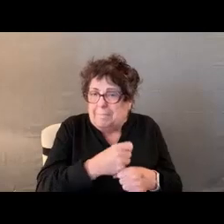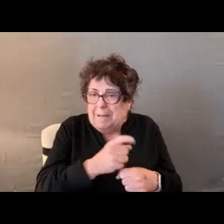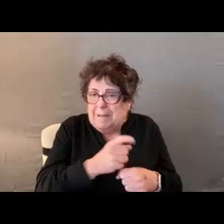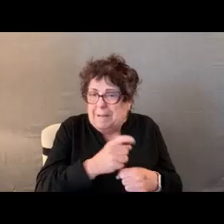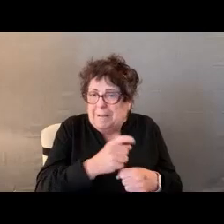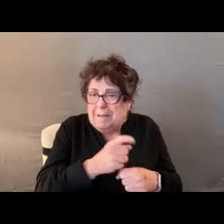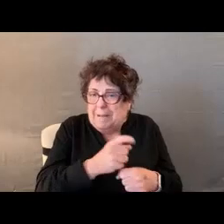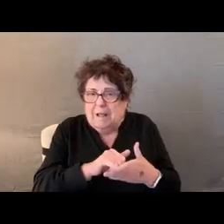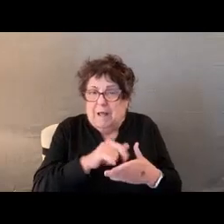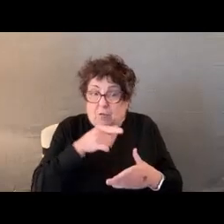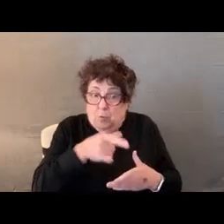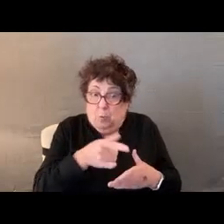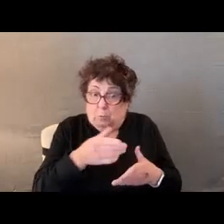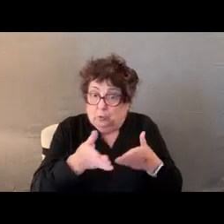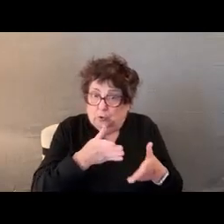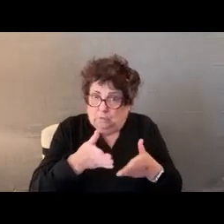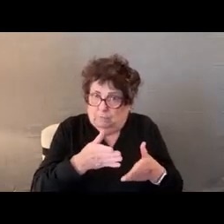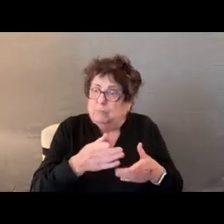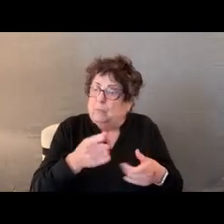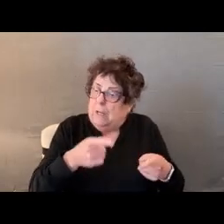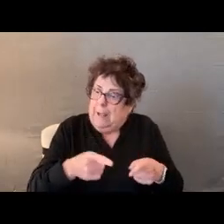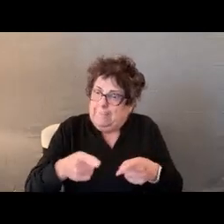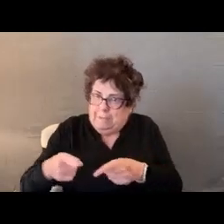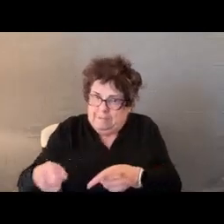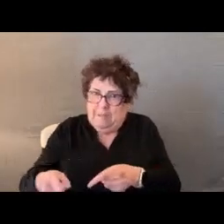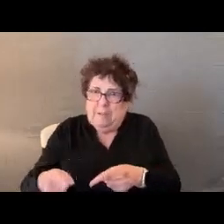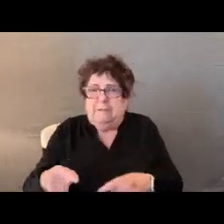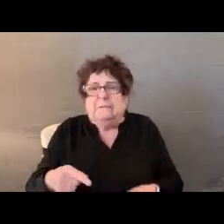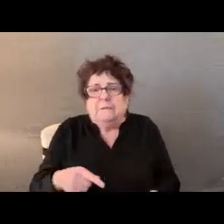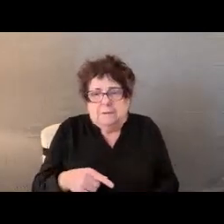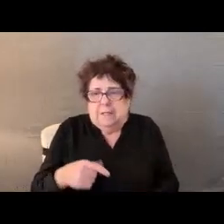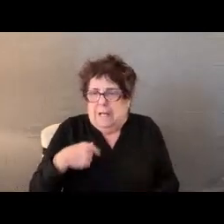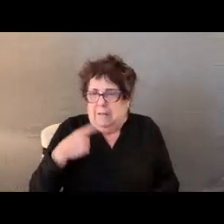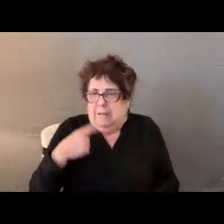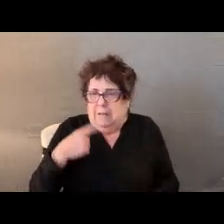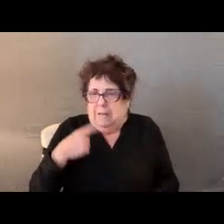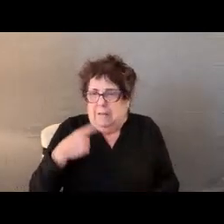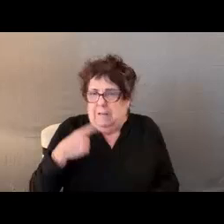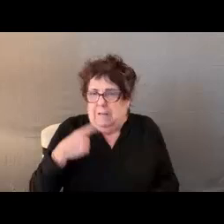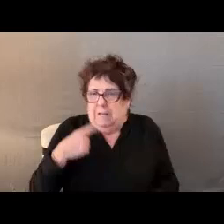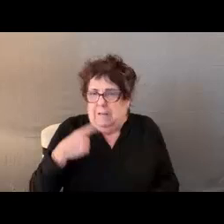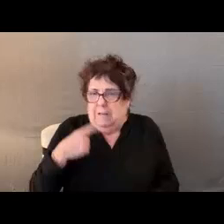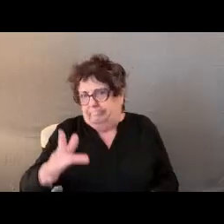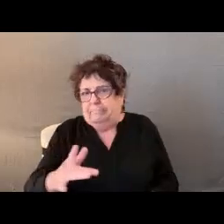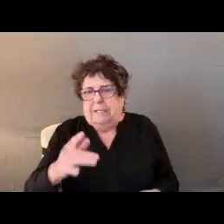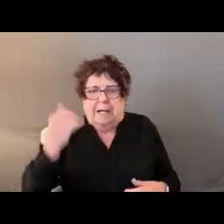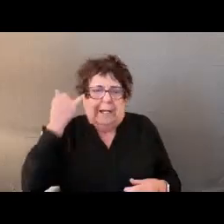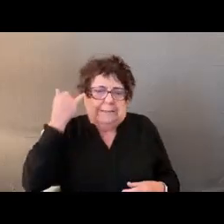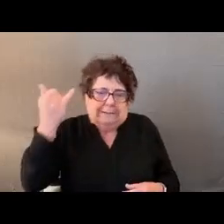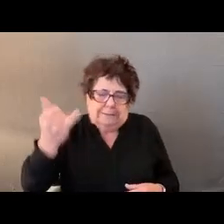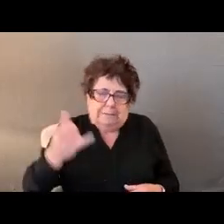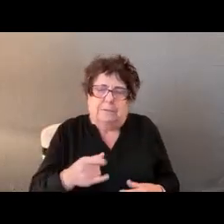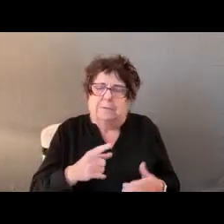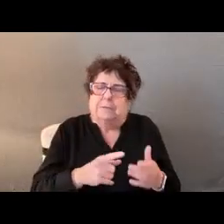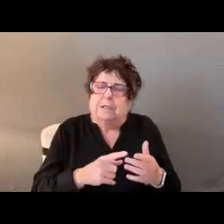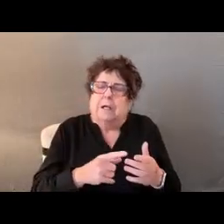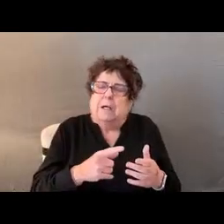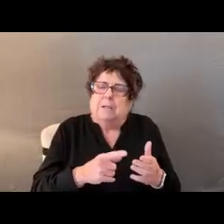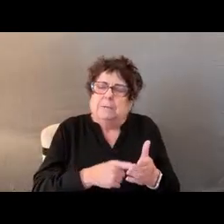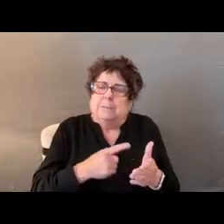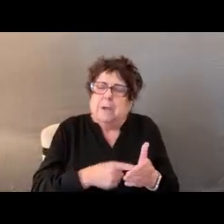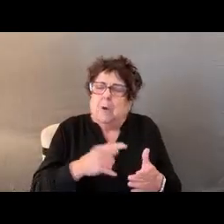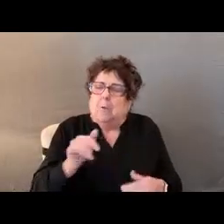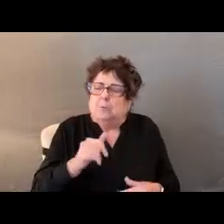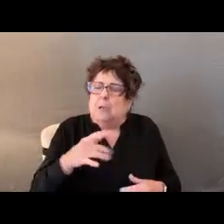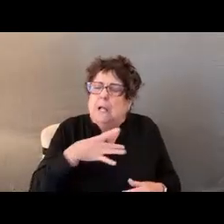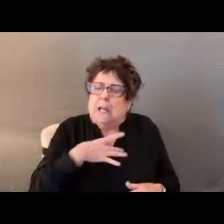of services, I thought that was also very, very brilliant idea. Sometimes I also like to mention